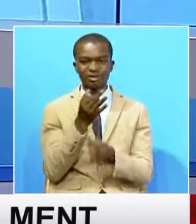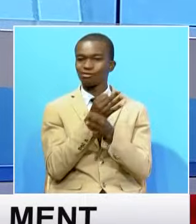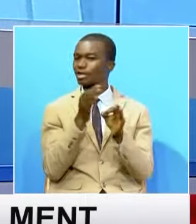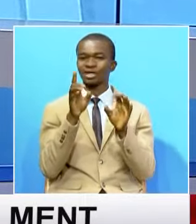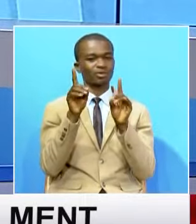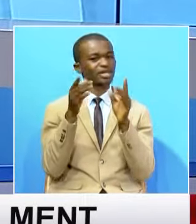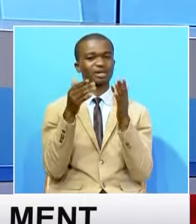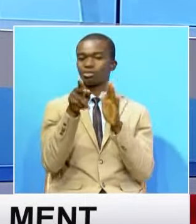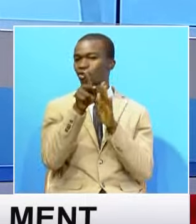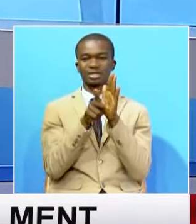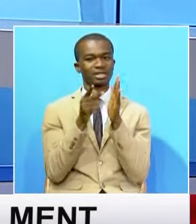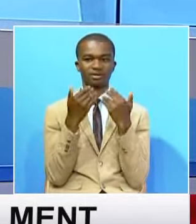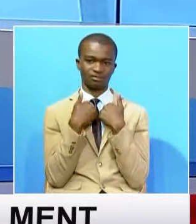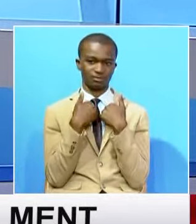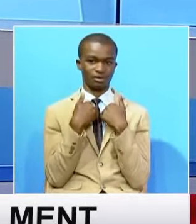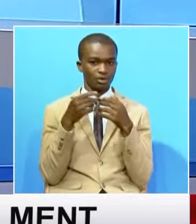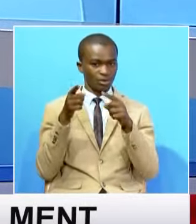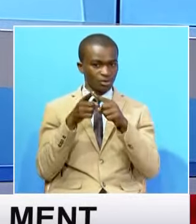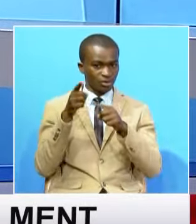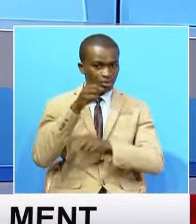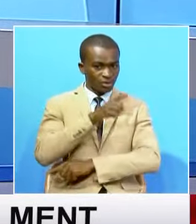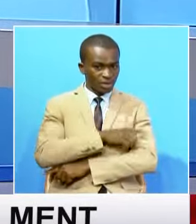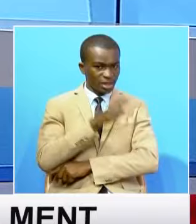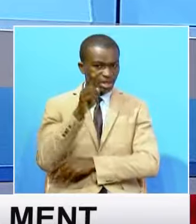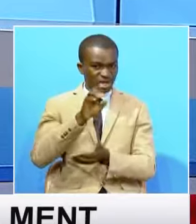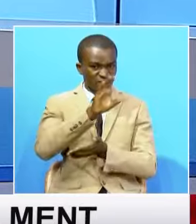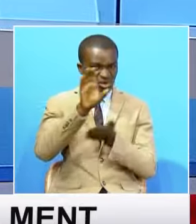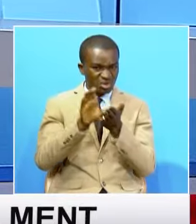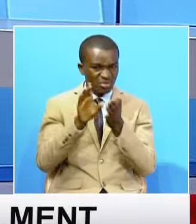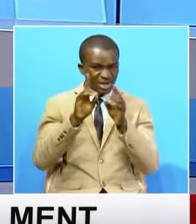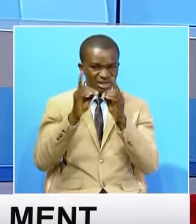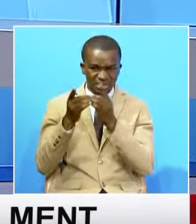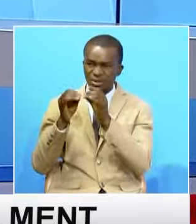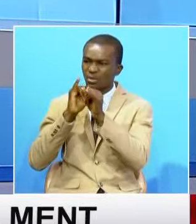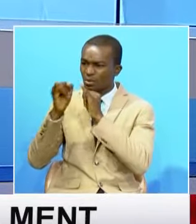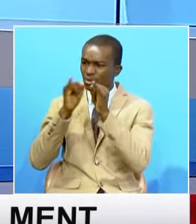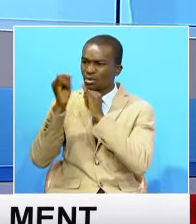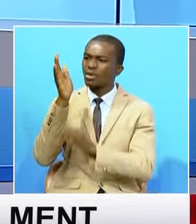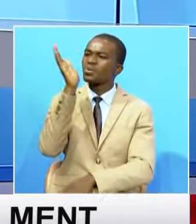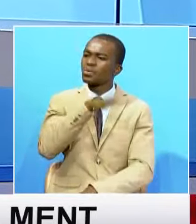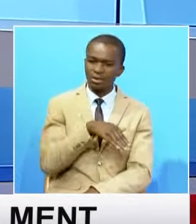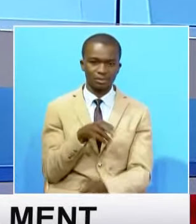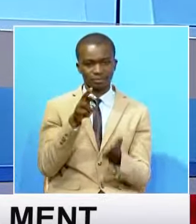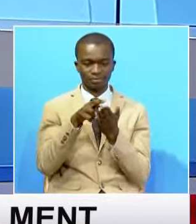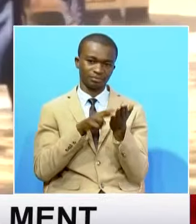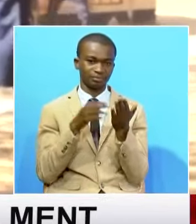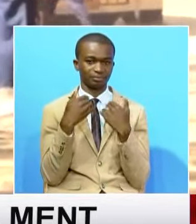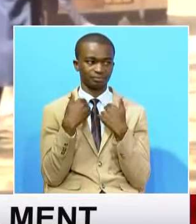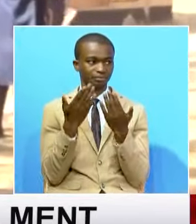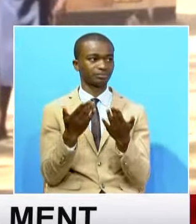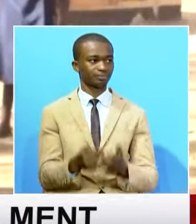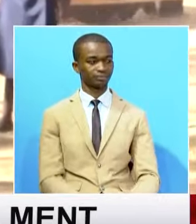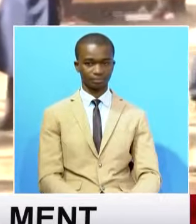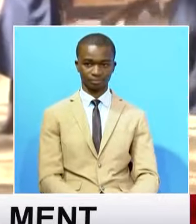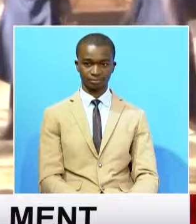Kambuli said this in an interview with Zanis in Choma District. Here is a report by Chimunya Nalumpa.